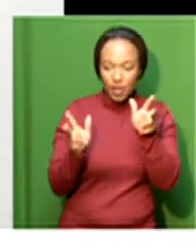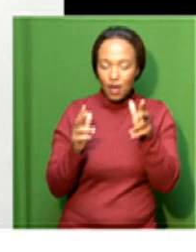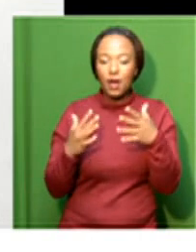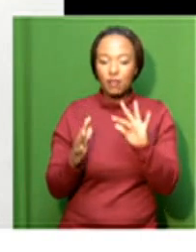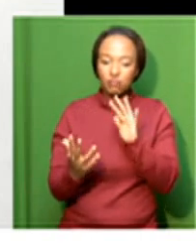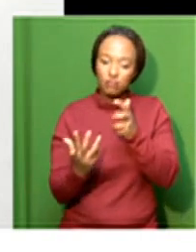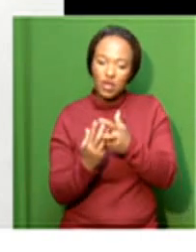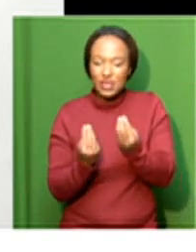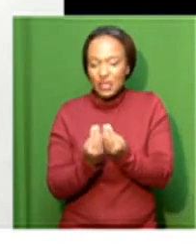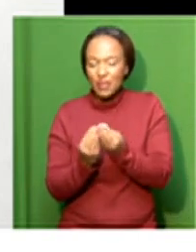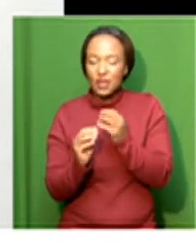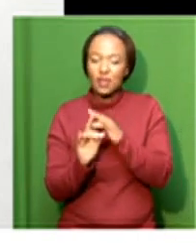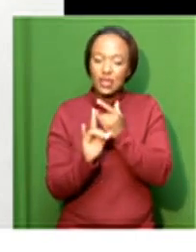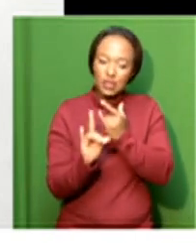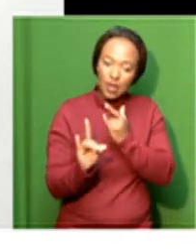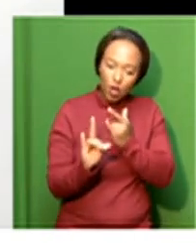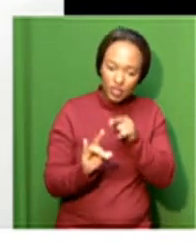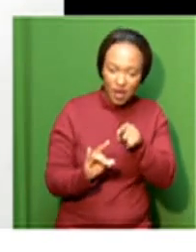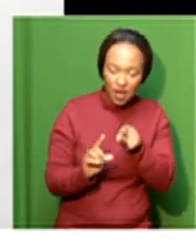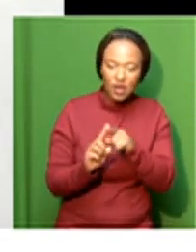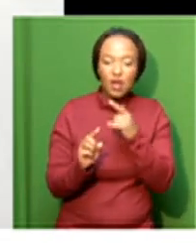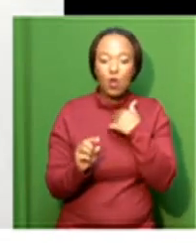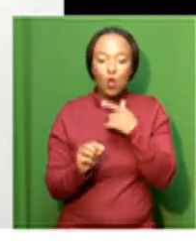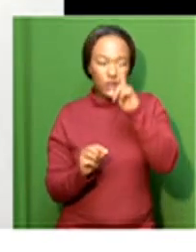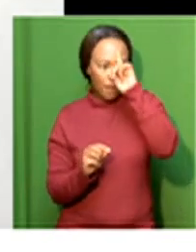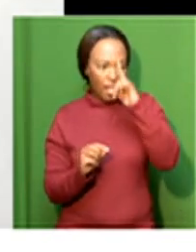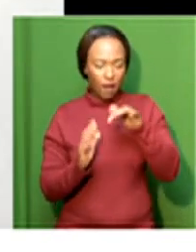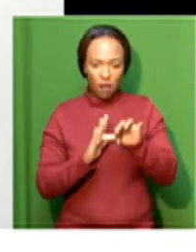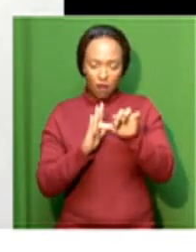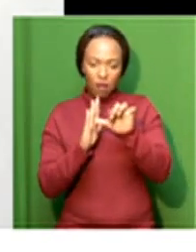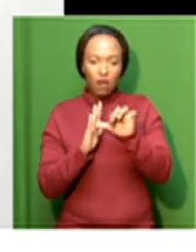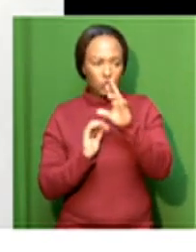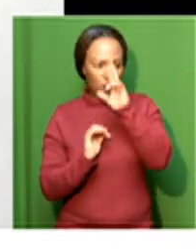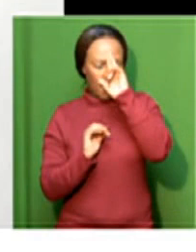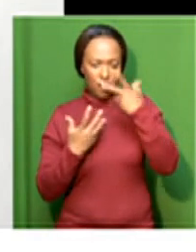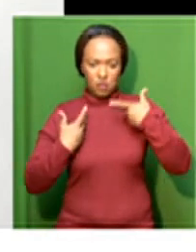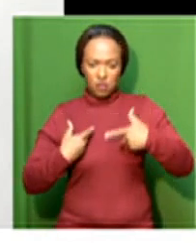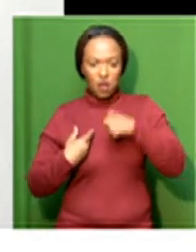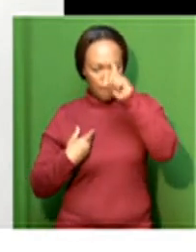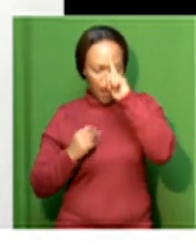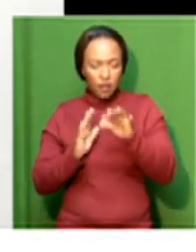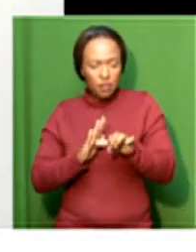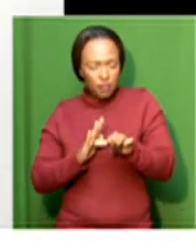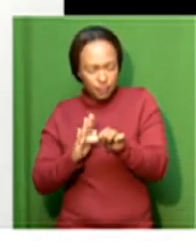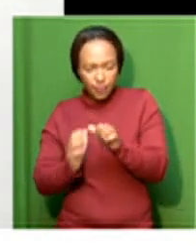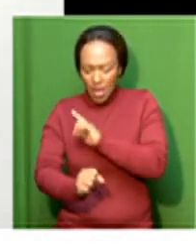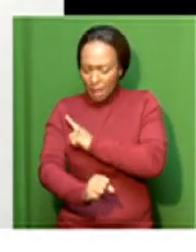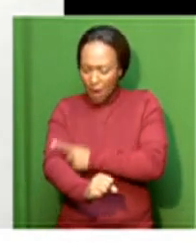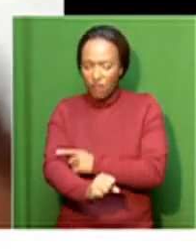know, not just the Lokshini, but the black consciousness, reminding you how powerful we are as black people. You